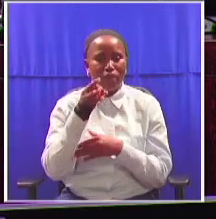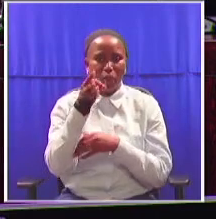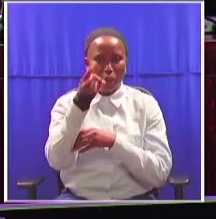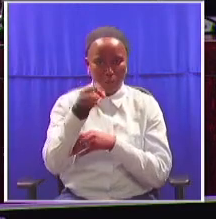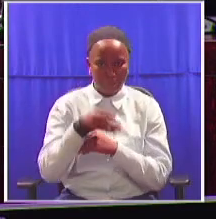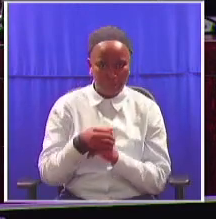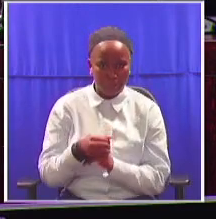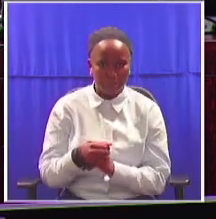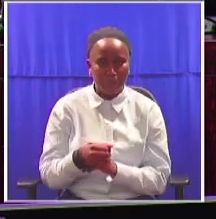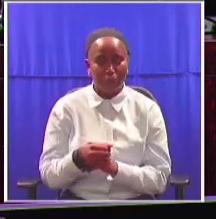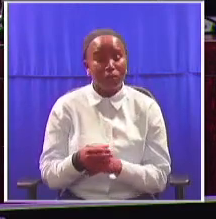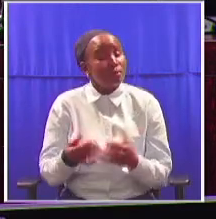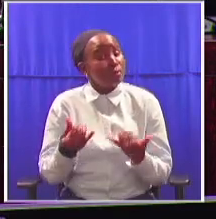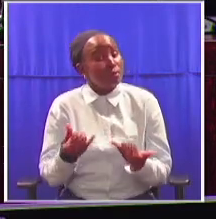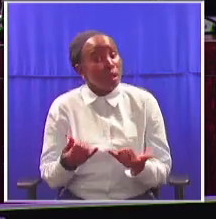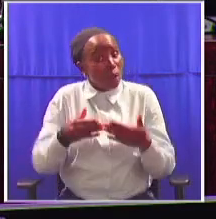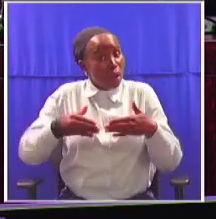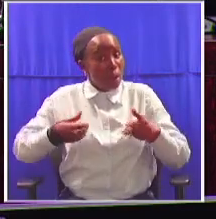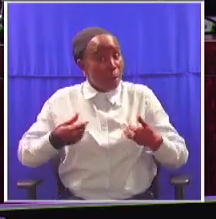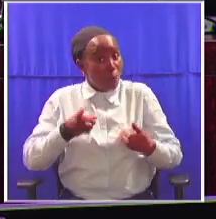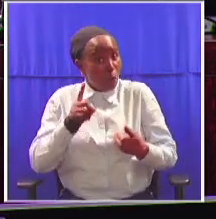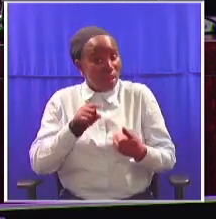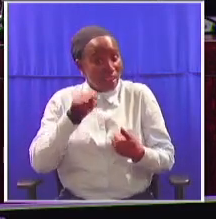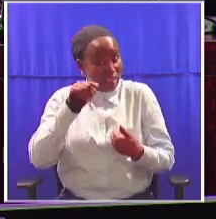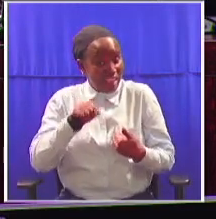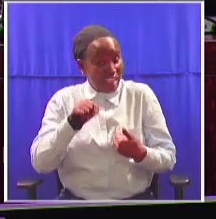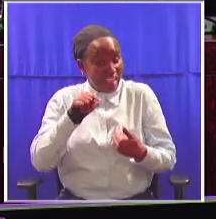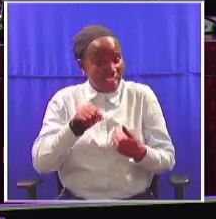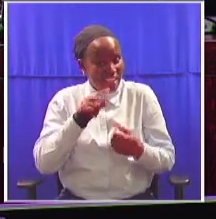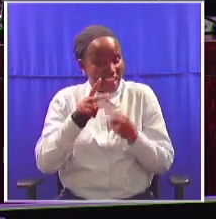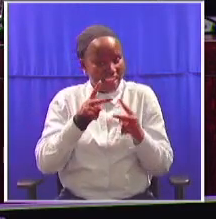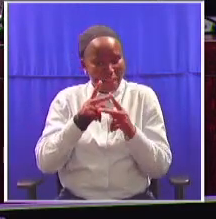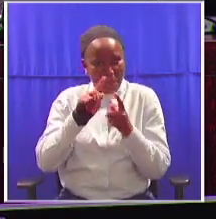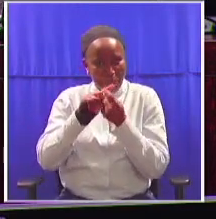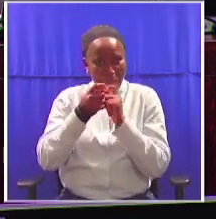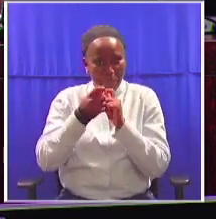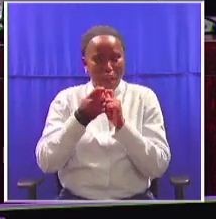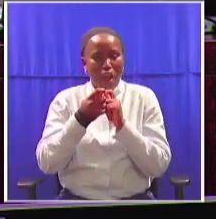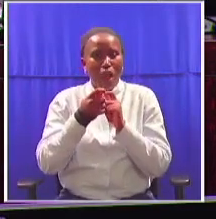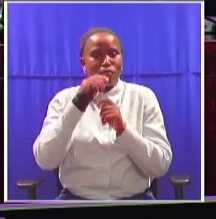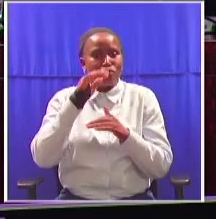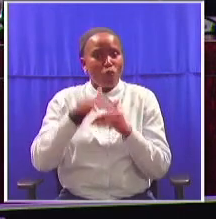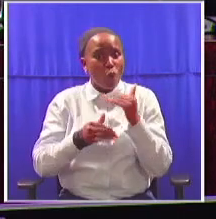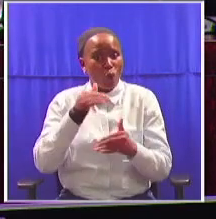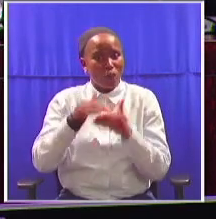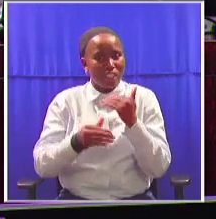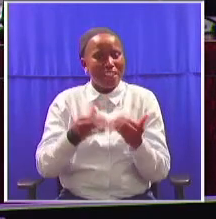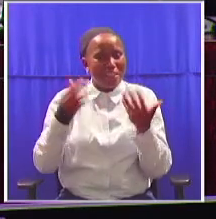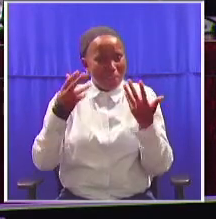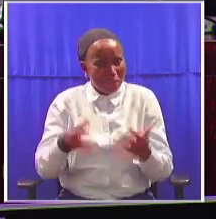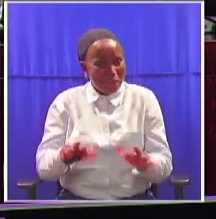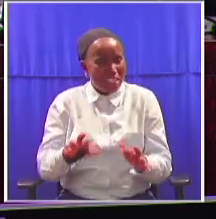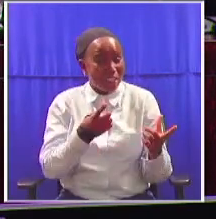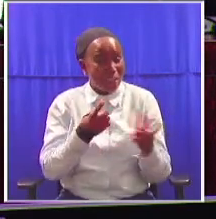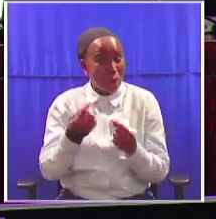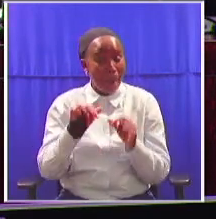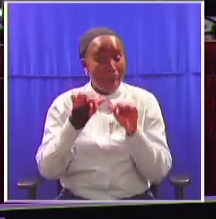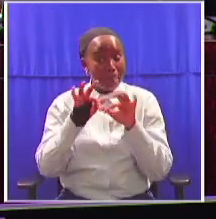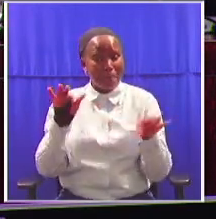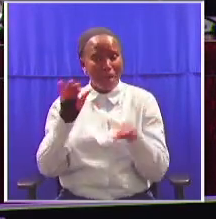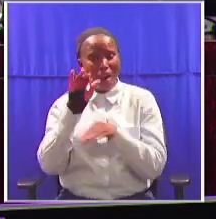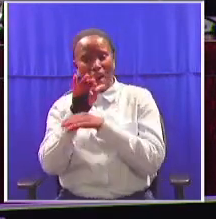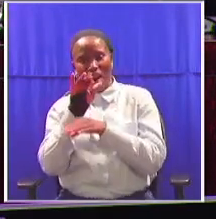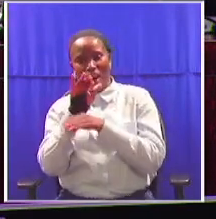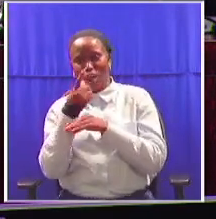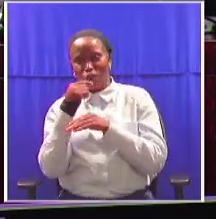regard is that this reform process has attracted a variety of investors in